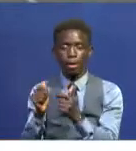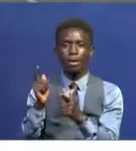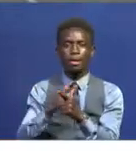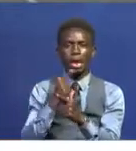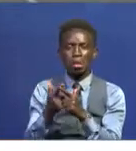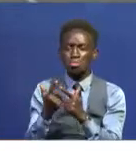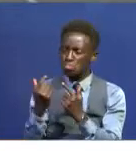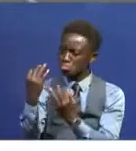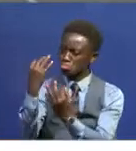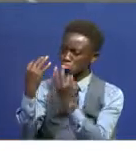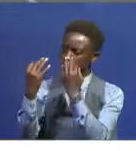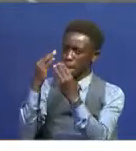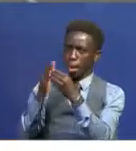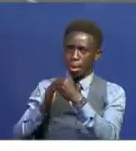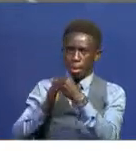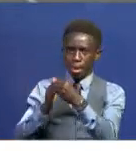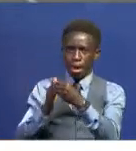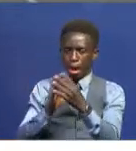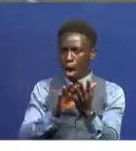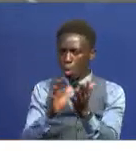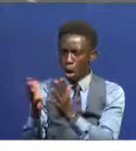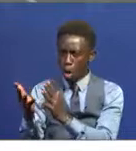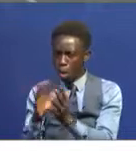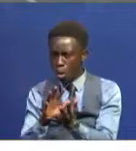seek guidance on the